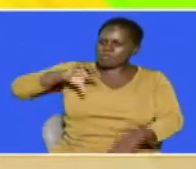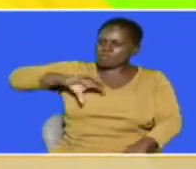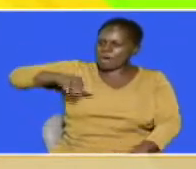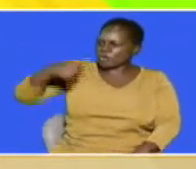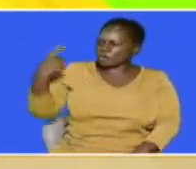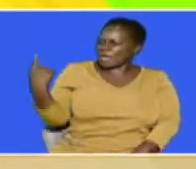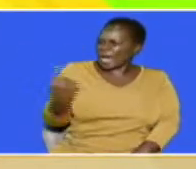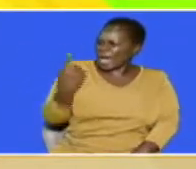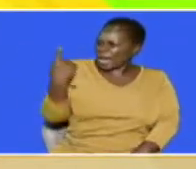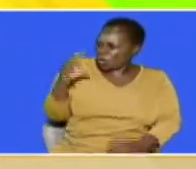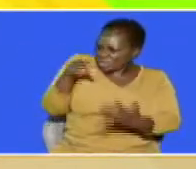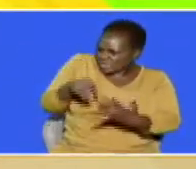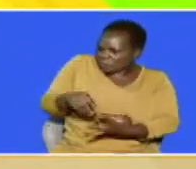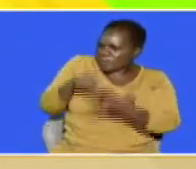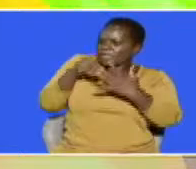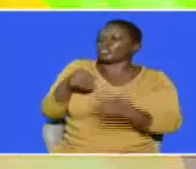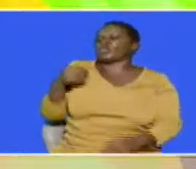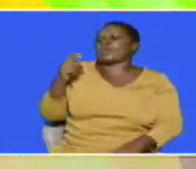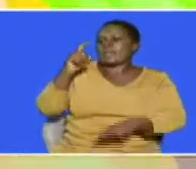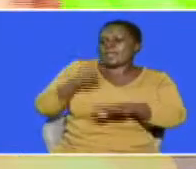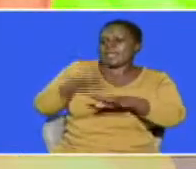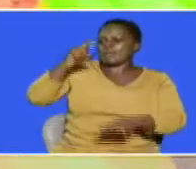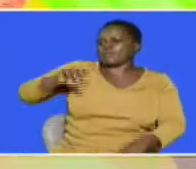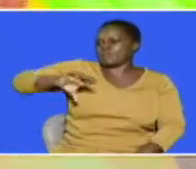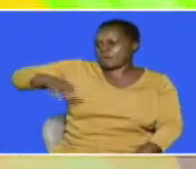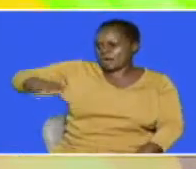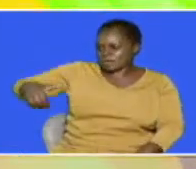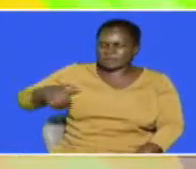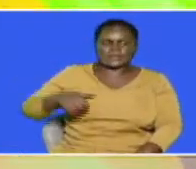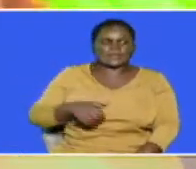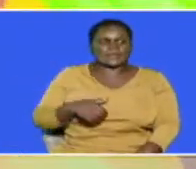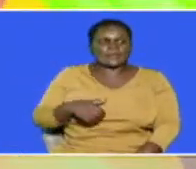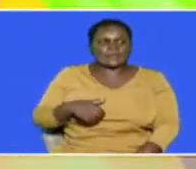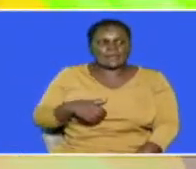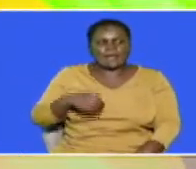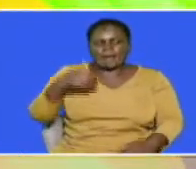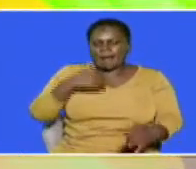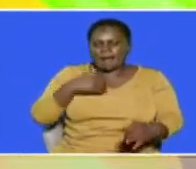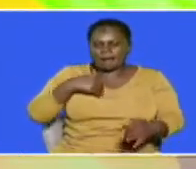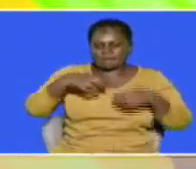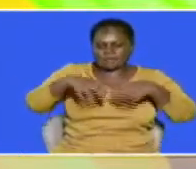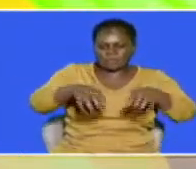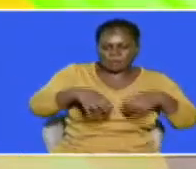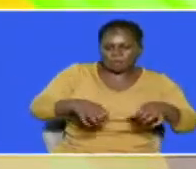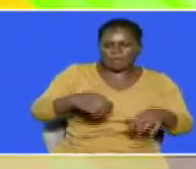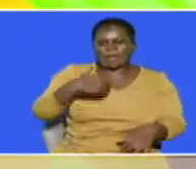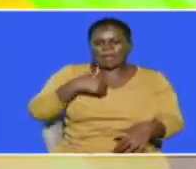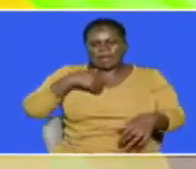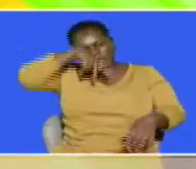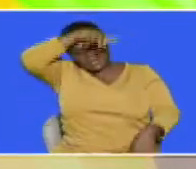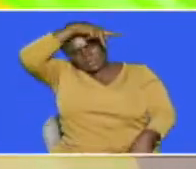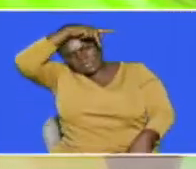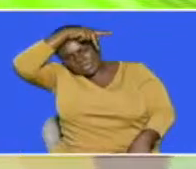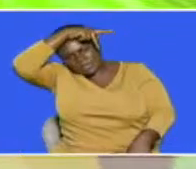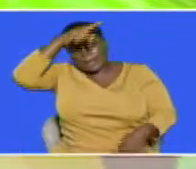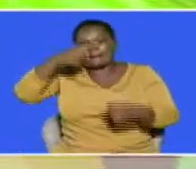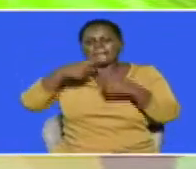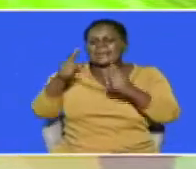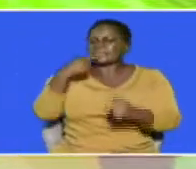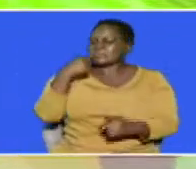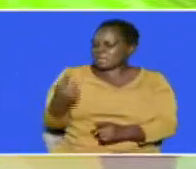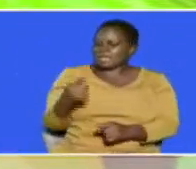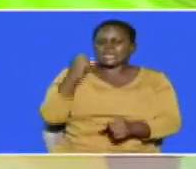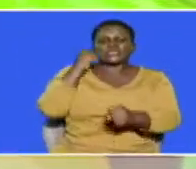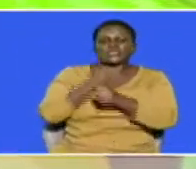as Embu County. With all our education, tuko na madiploma, tuko na madegree, lakini